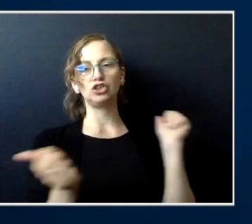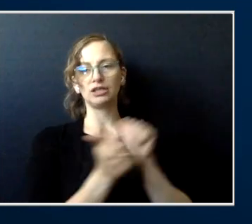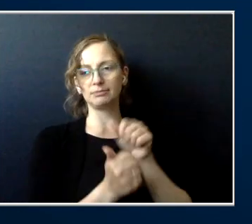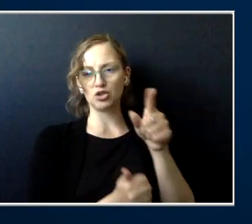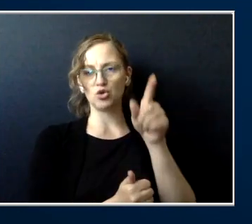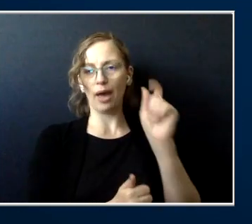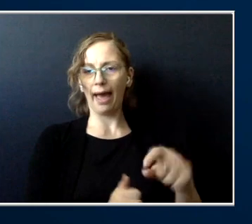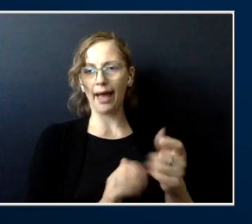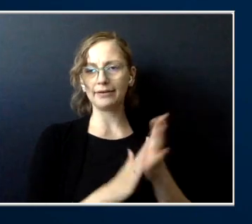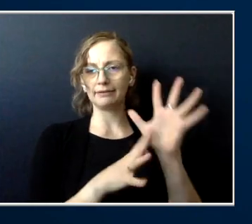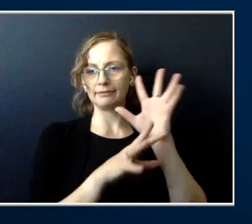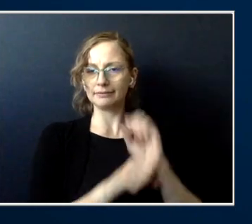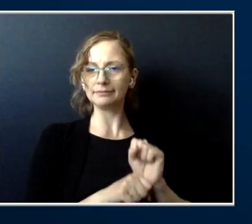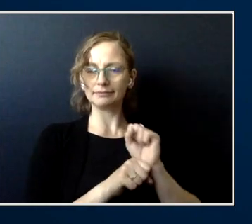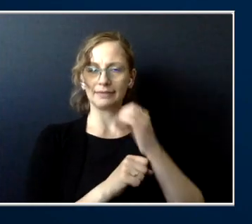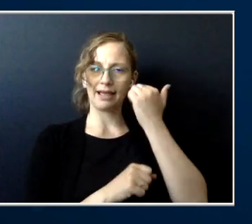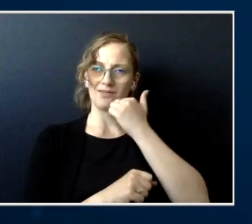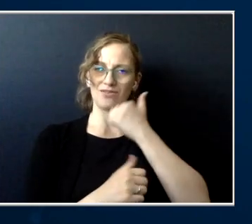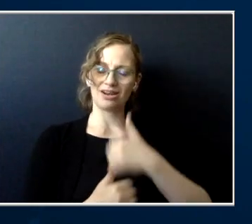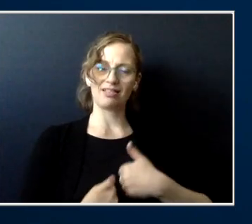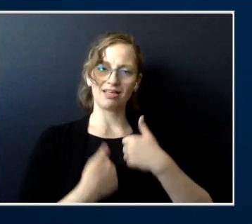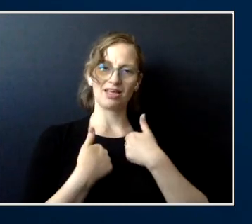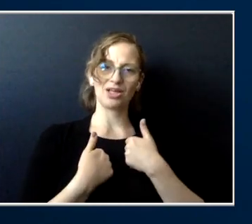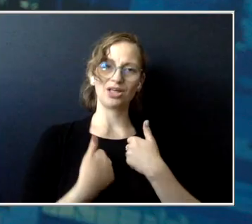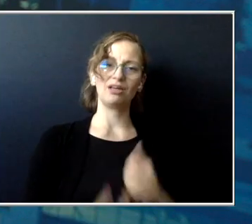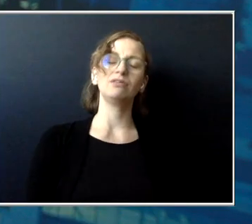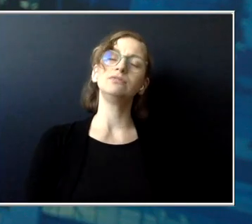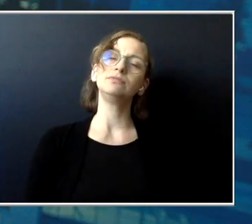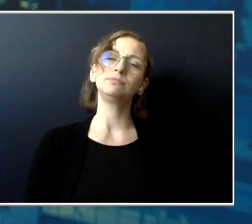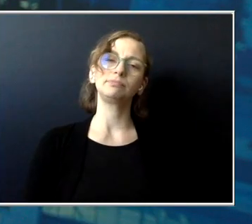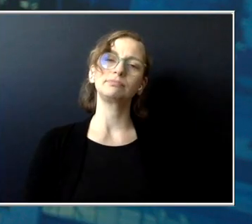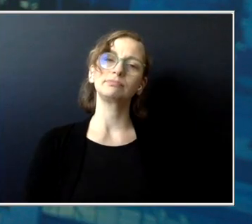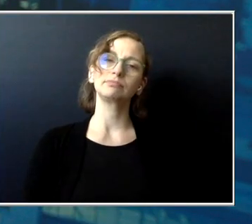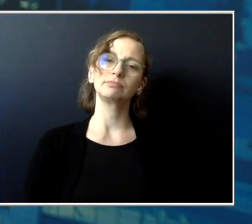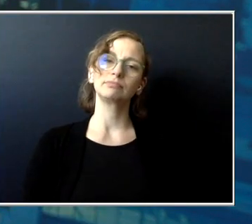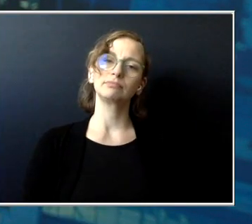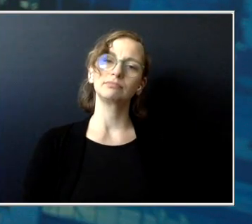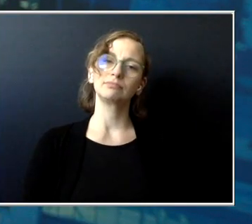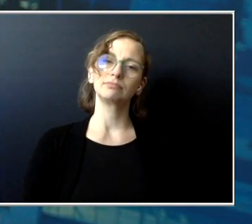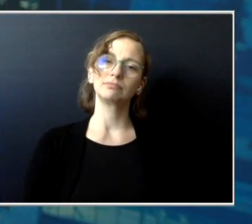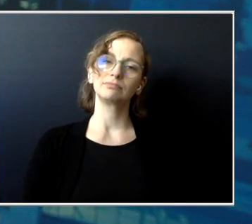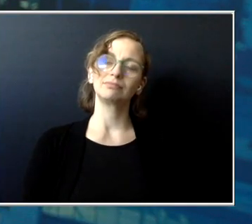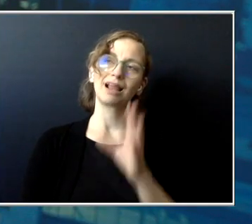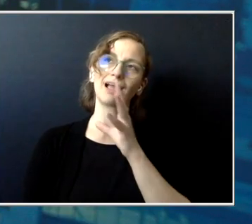Well, I guess, just adjusting to, activity,